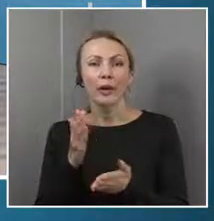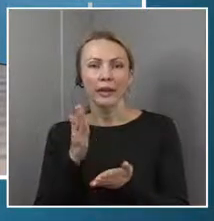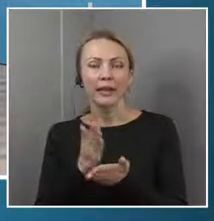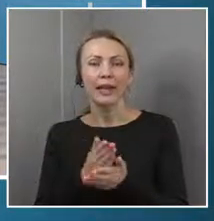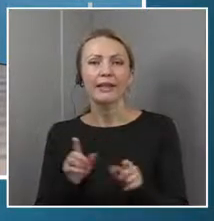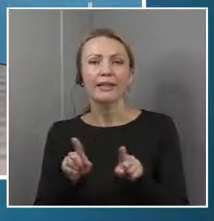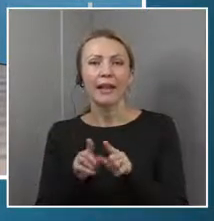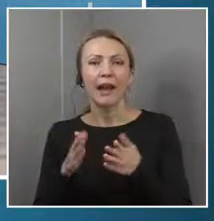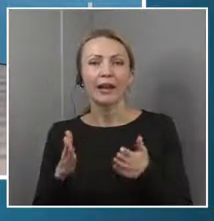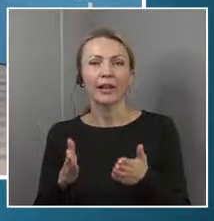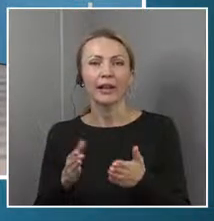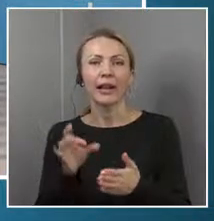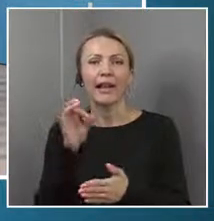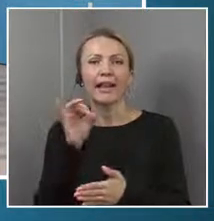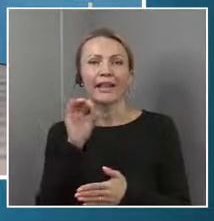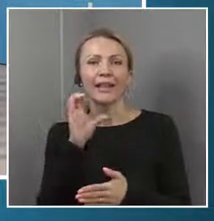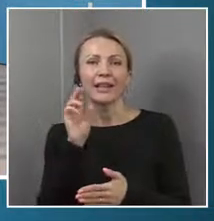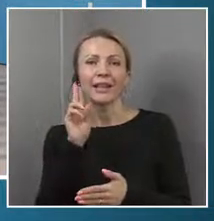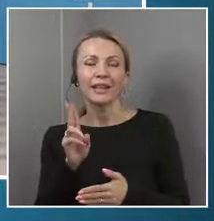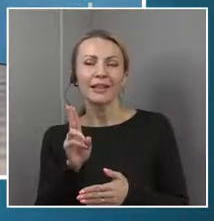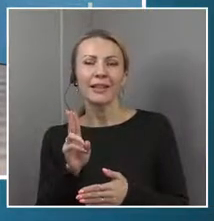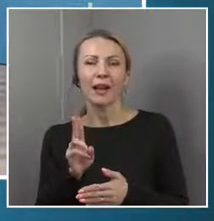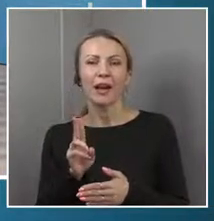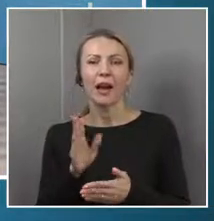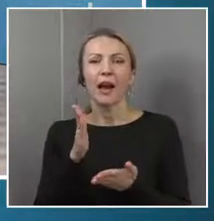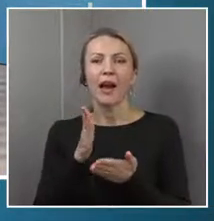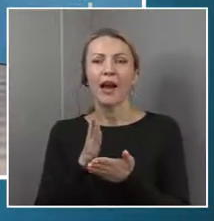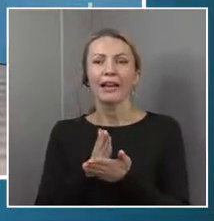Are there many such risky collectors in Russia?